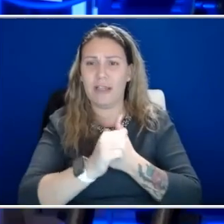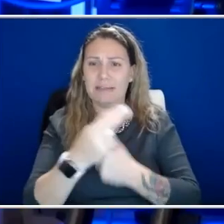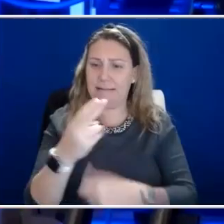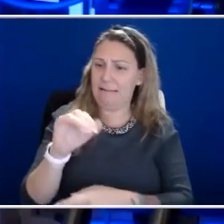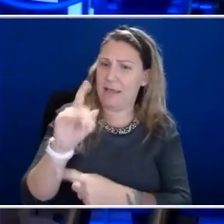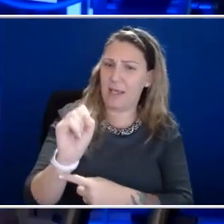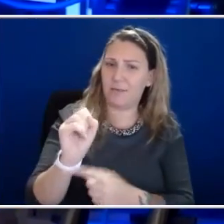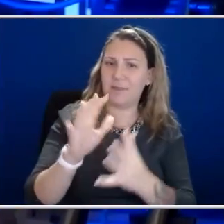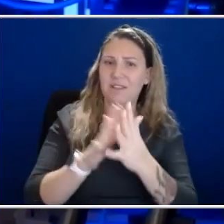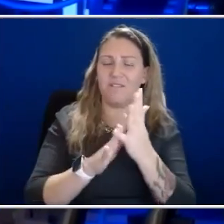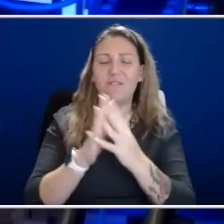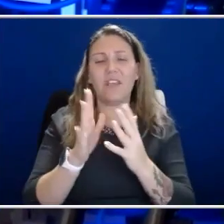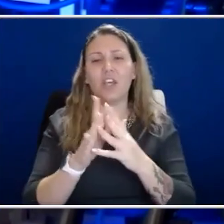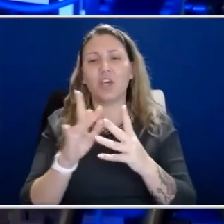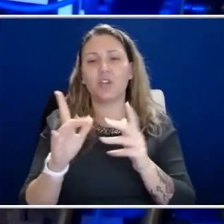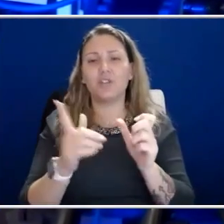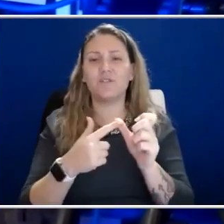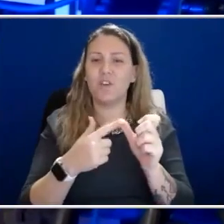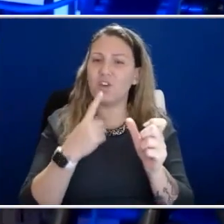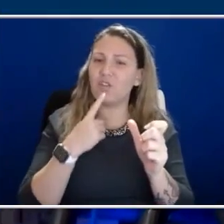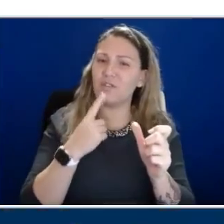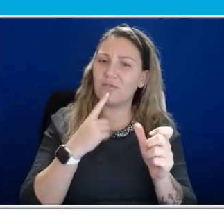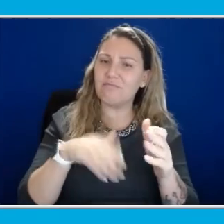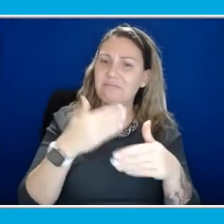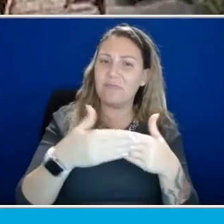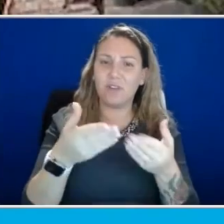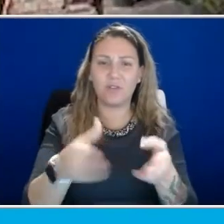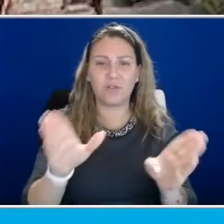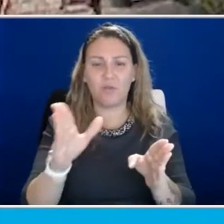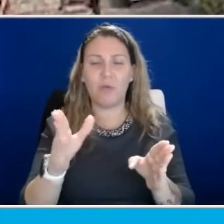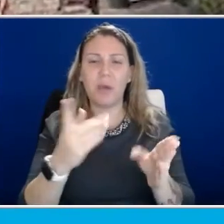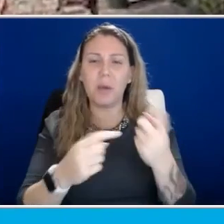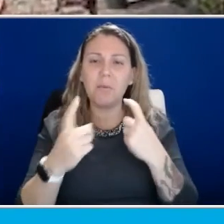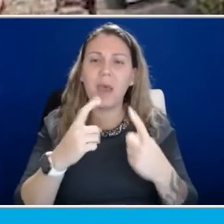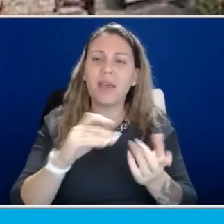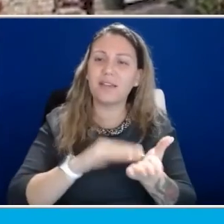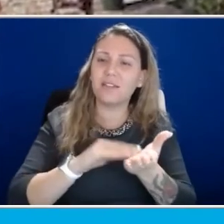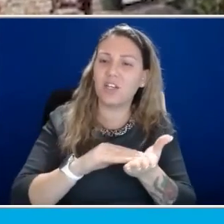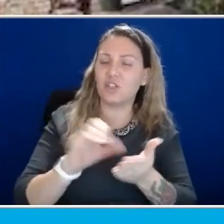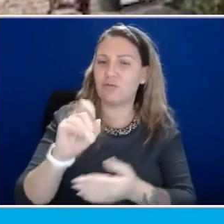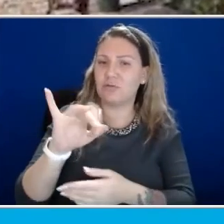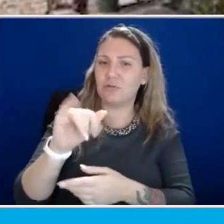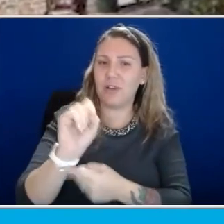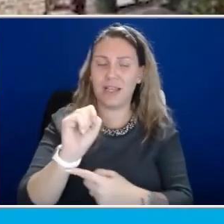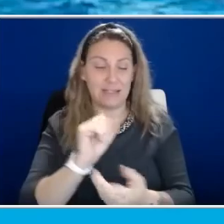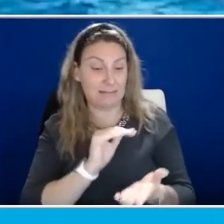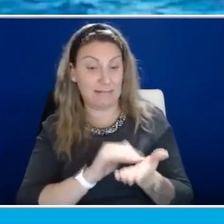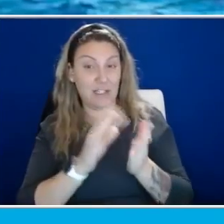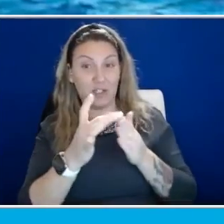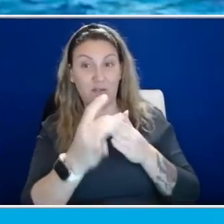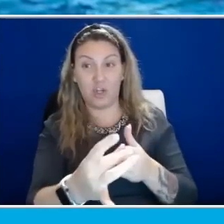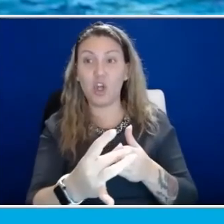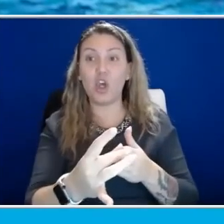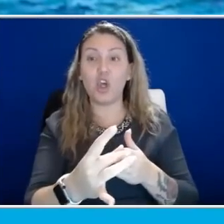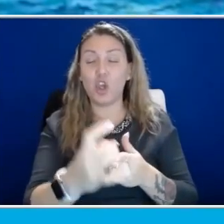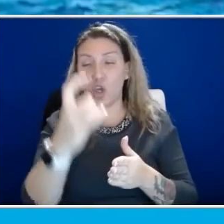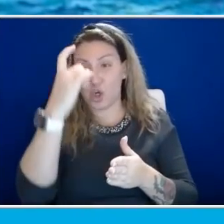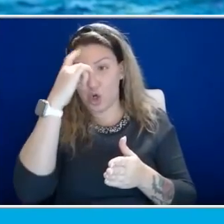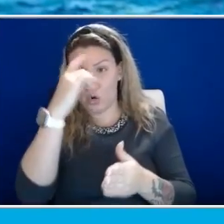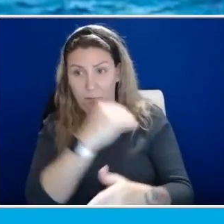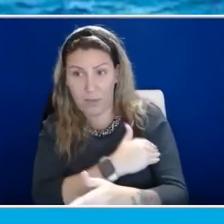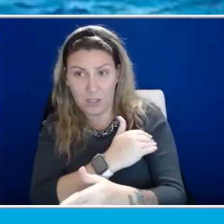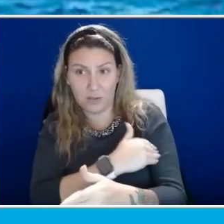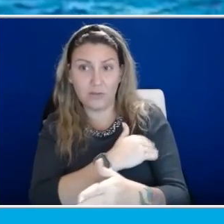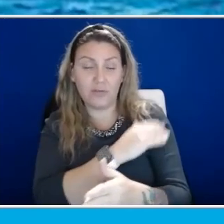first. I'm Jessica Lovell. Coming up on the next Open Mics with Dr. Stites. The doctor who leads our neuromuscular clinic shares his research,